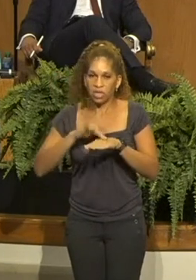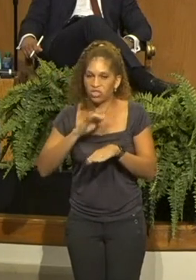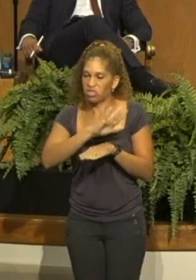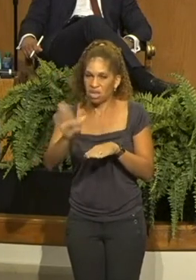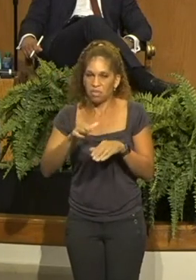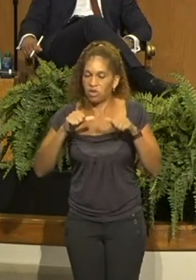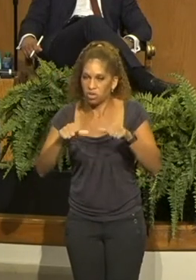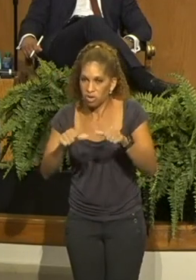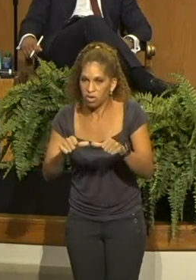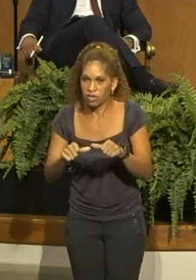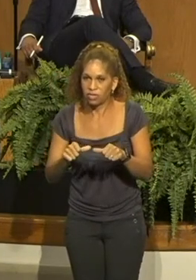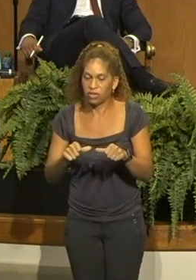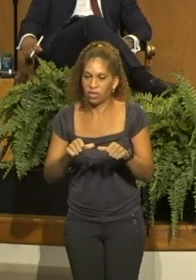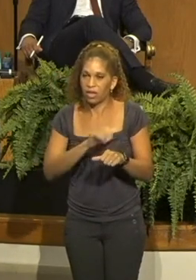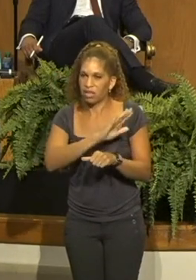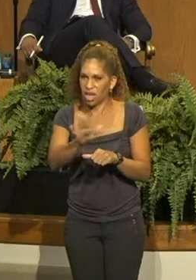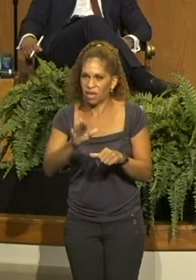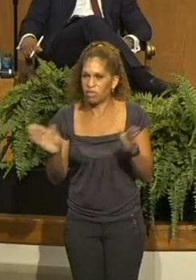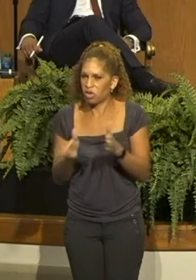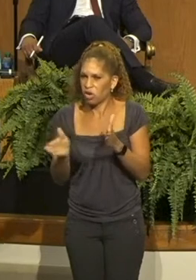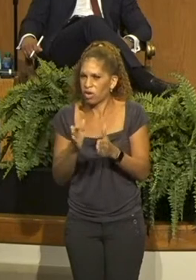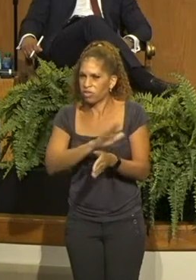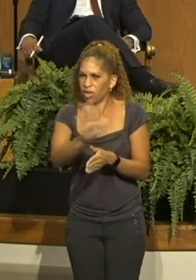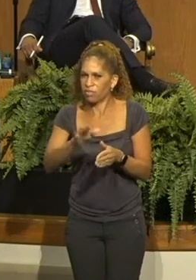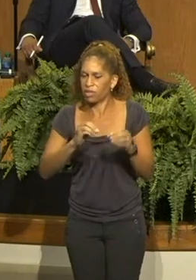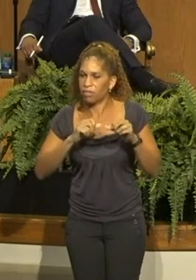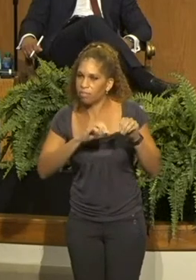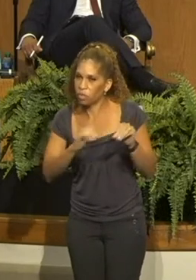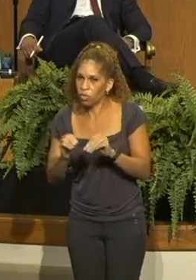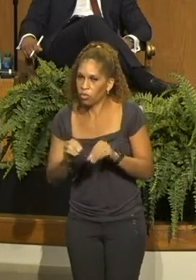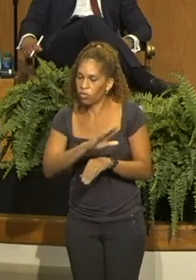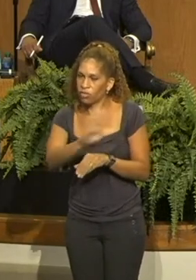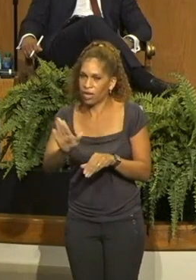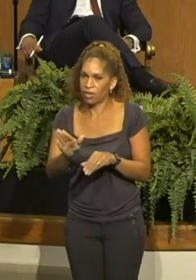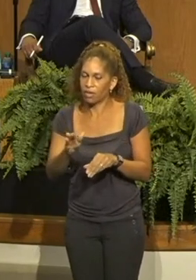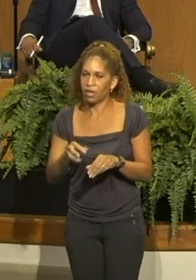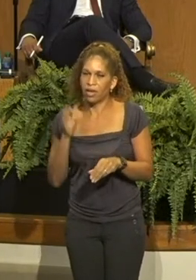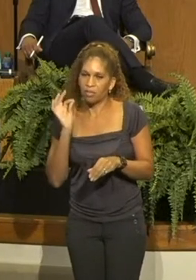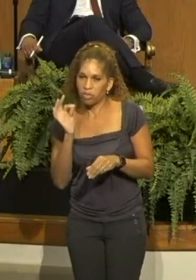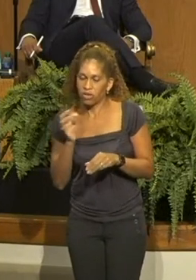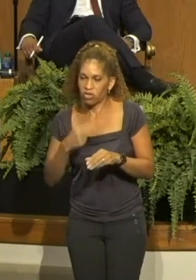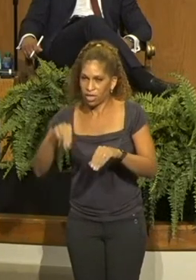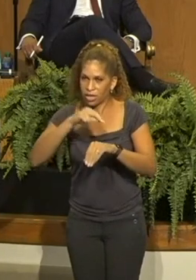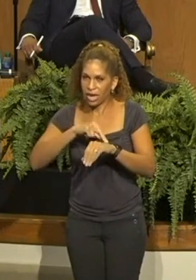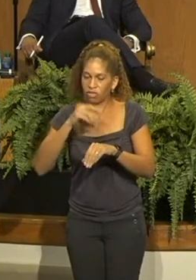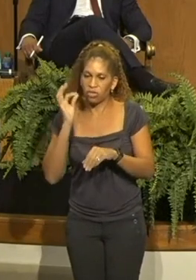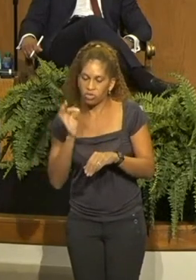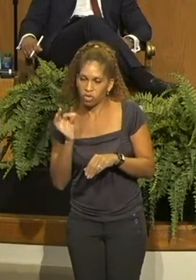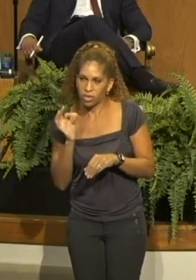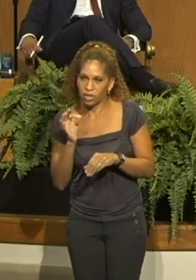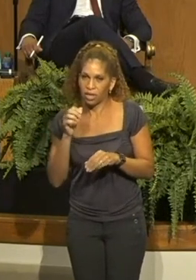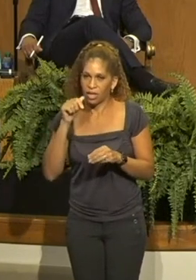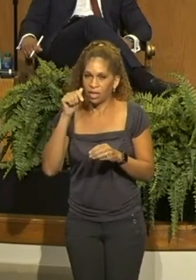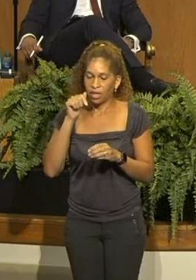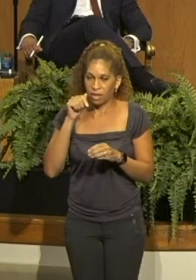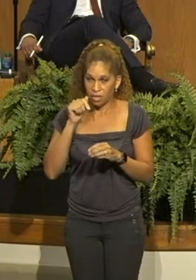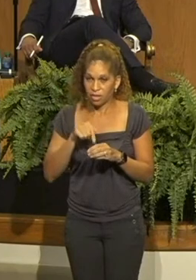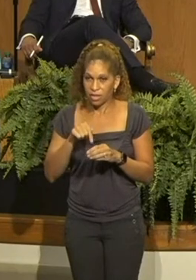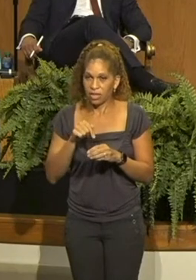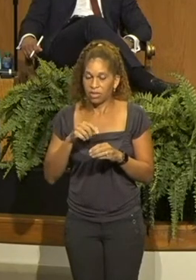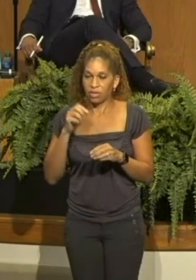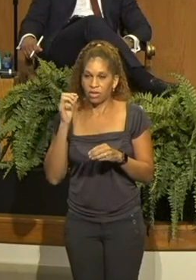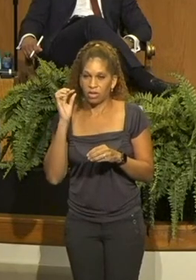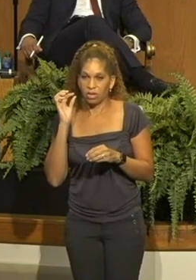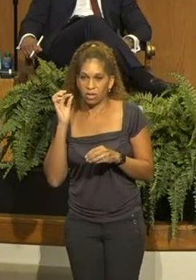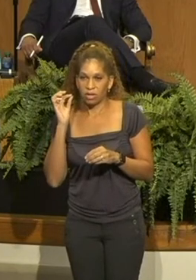to move them. I come here this morning to preach a national sermon. This sermon is being